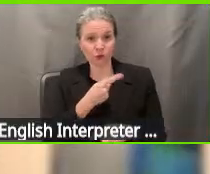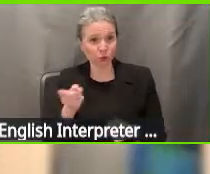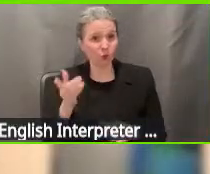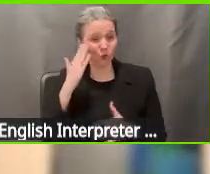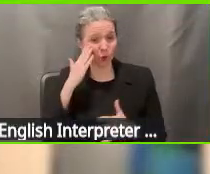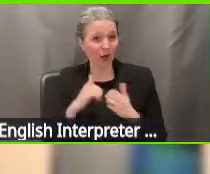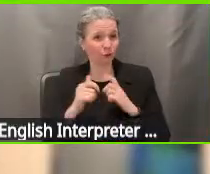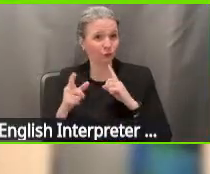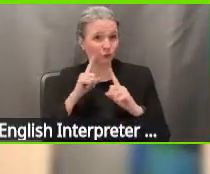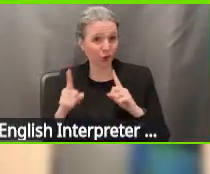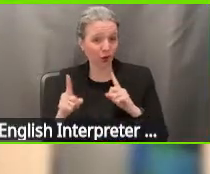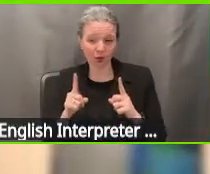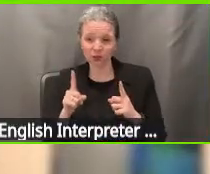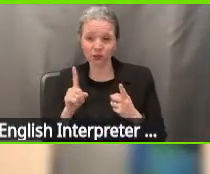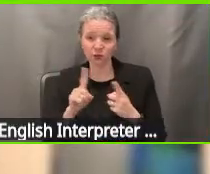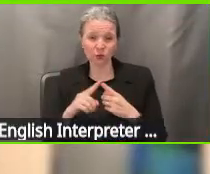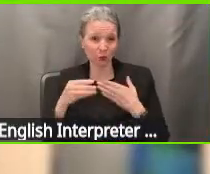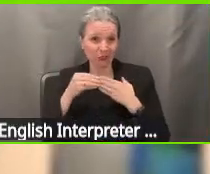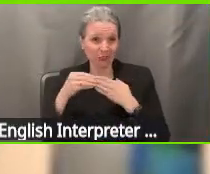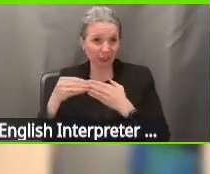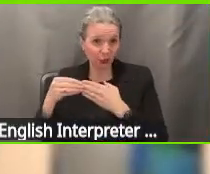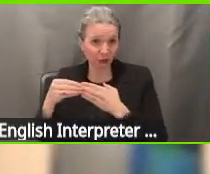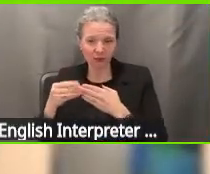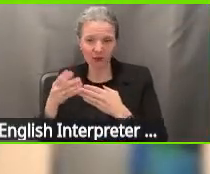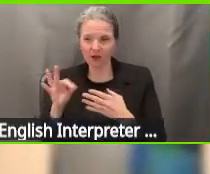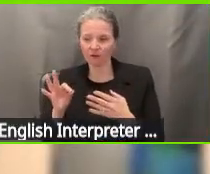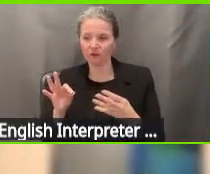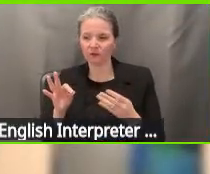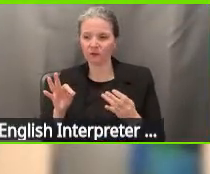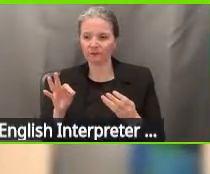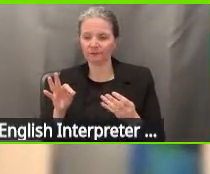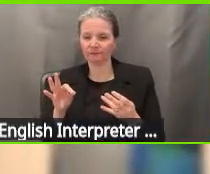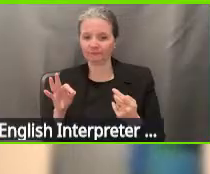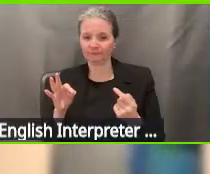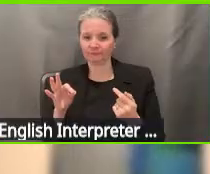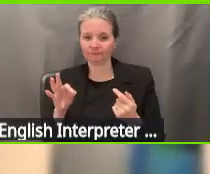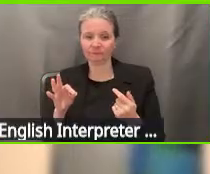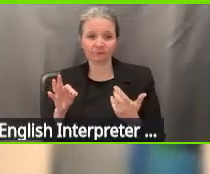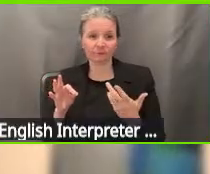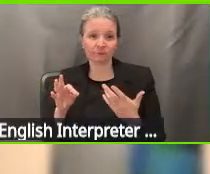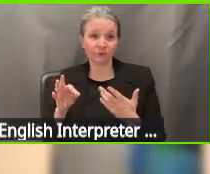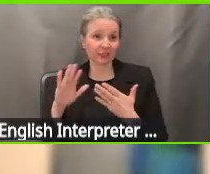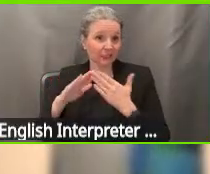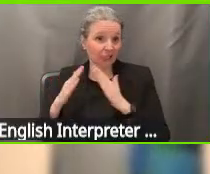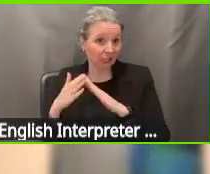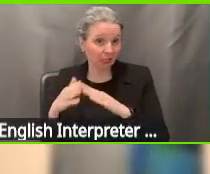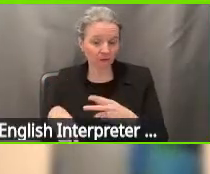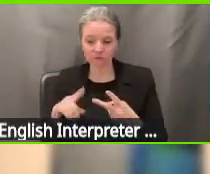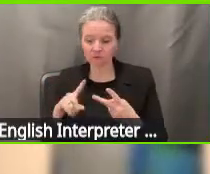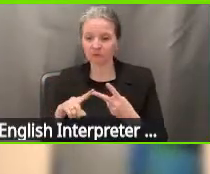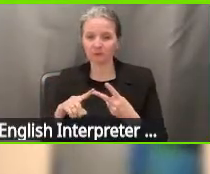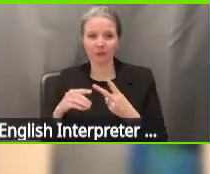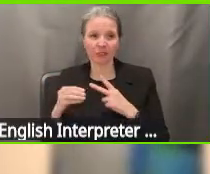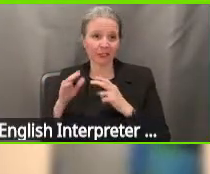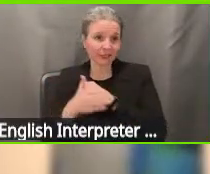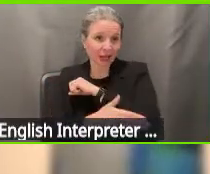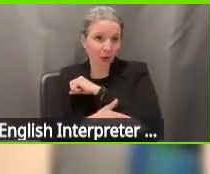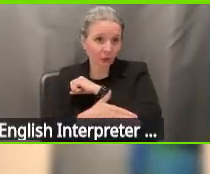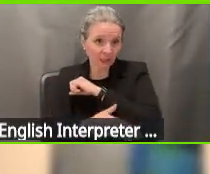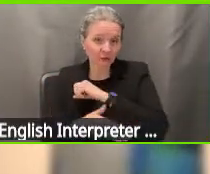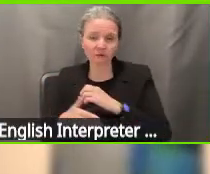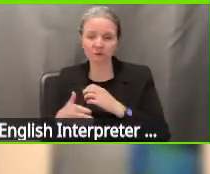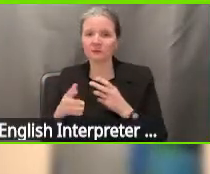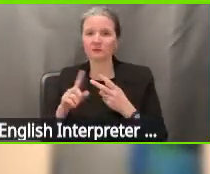to talk to the leadership of whether it's your city, whether it's your county, whether it's